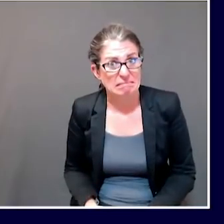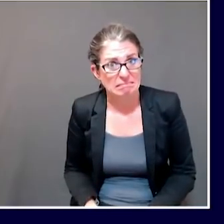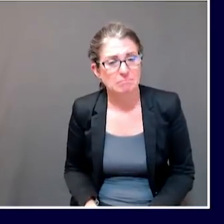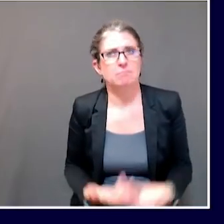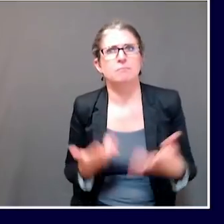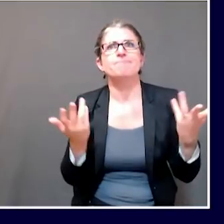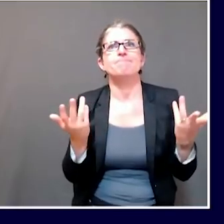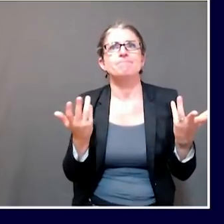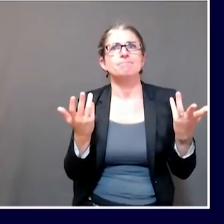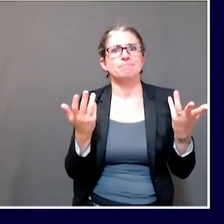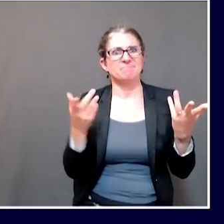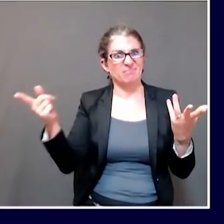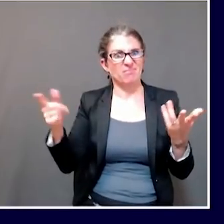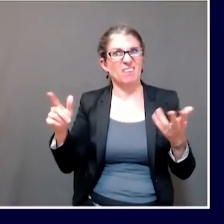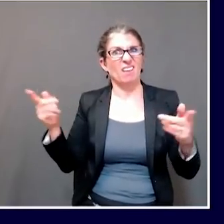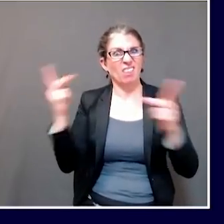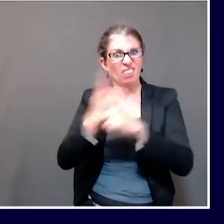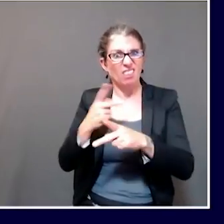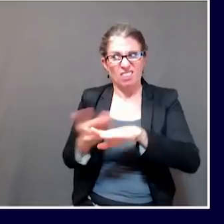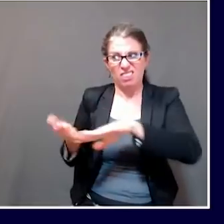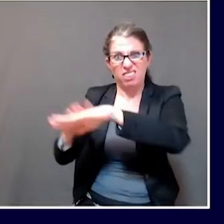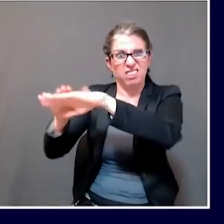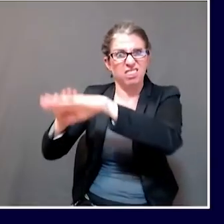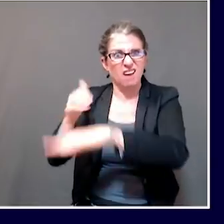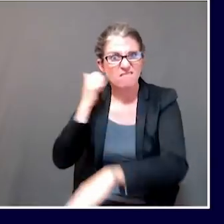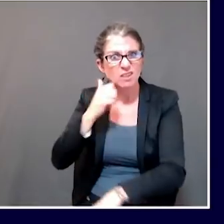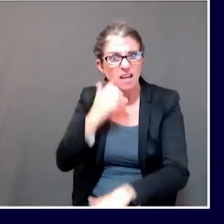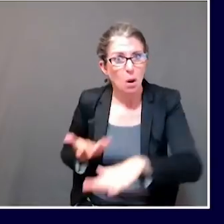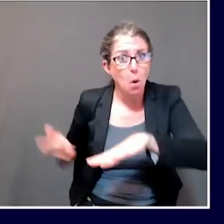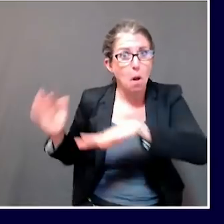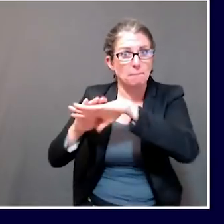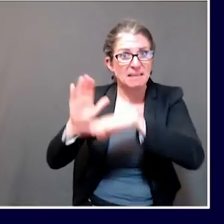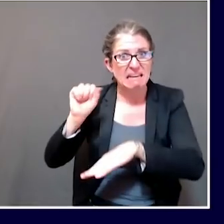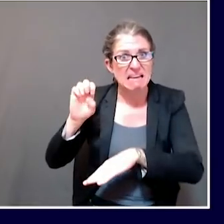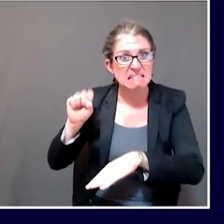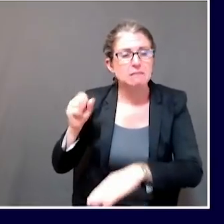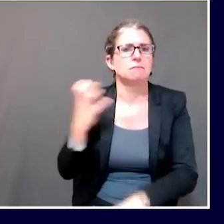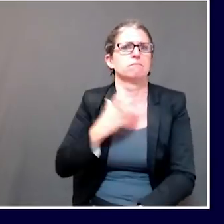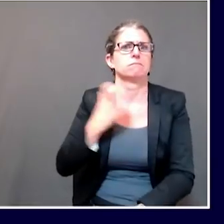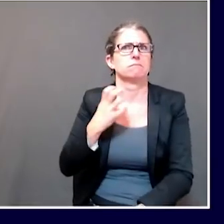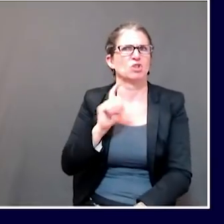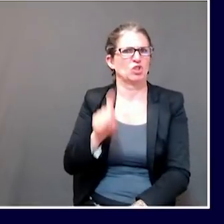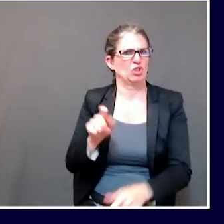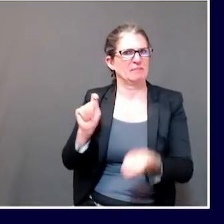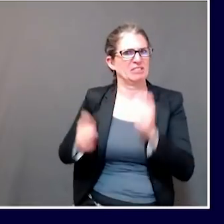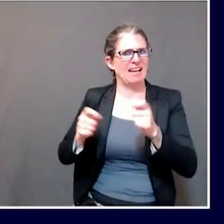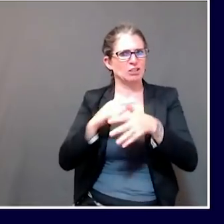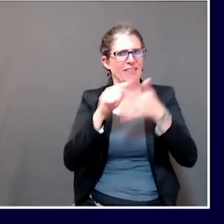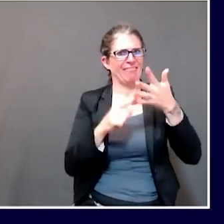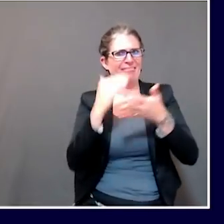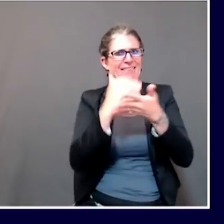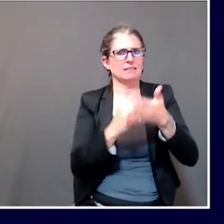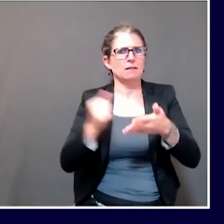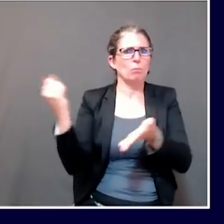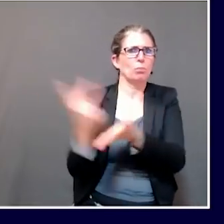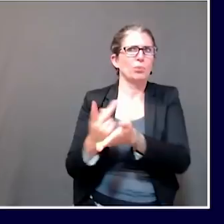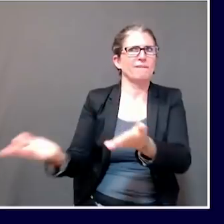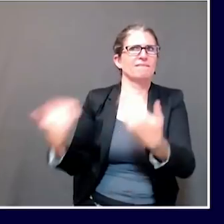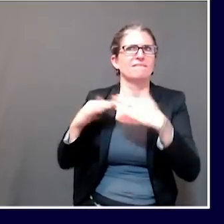direction? And also, the state is dealing with a looming budget crisis